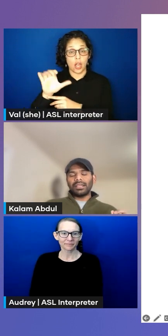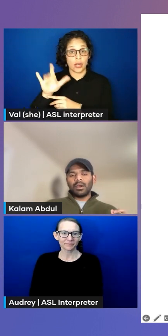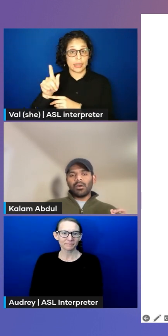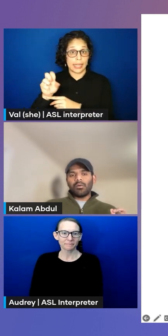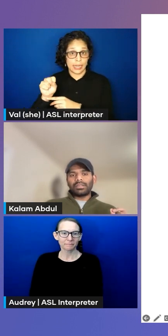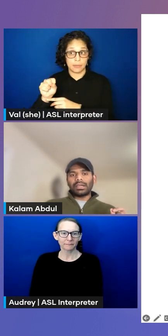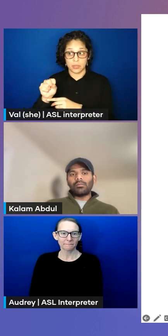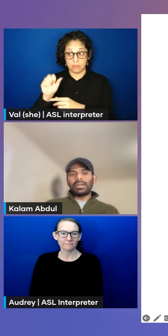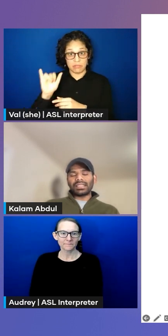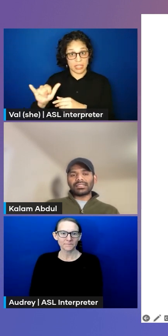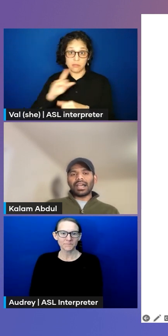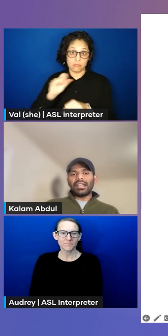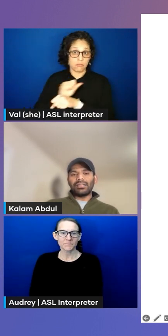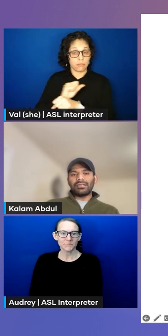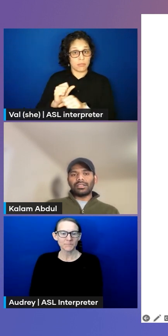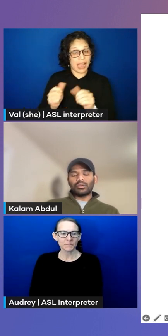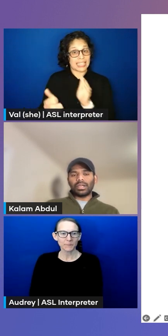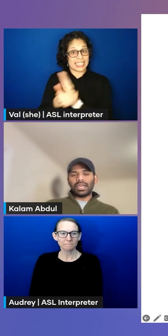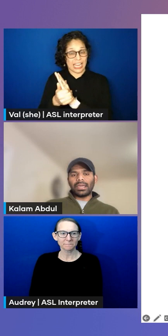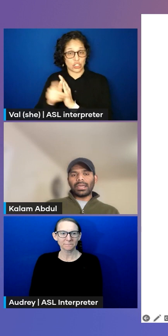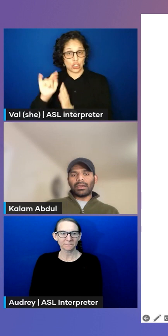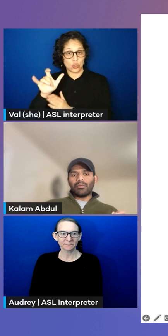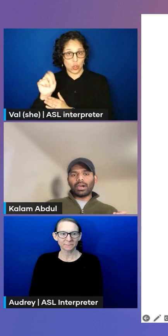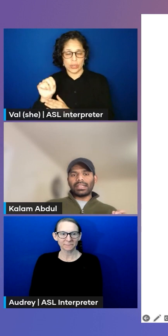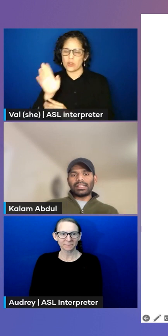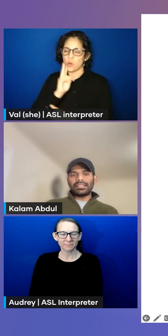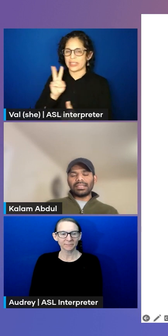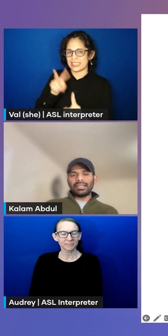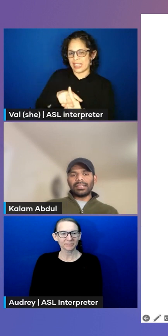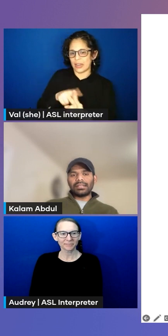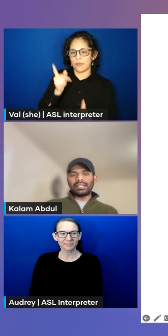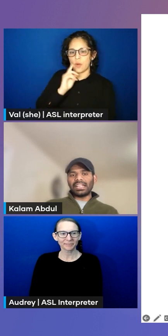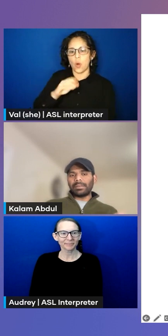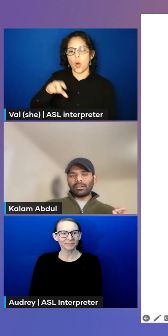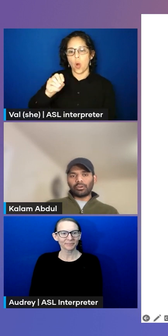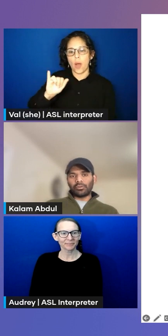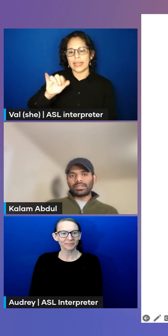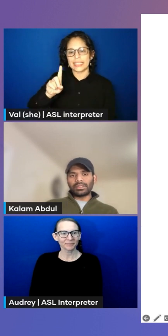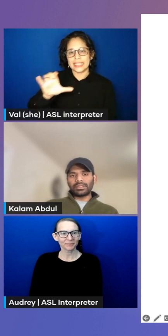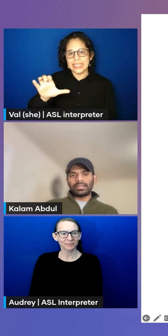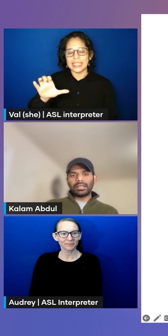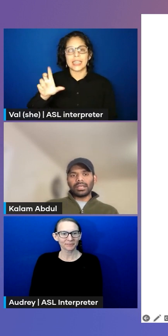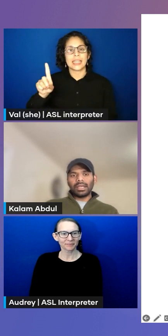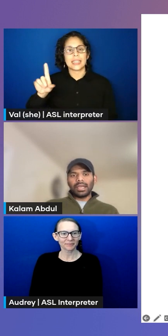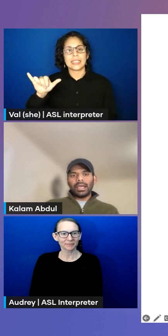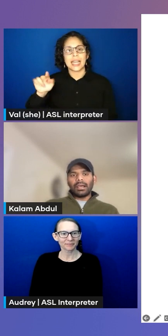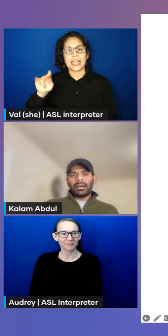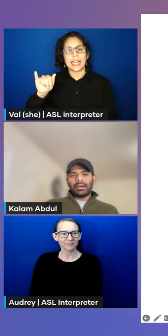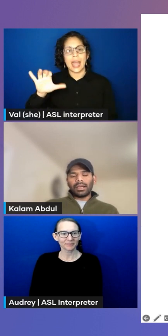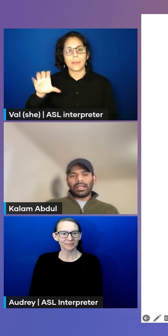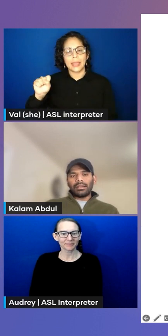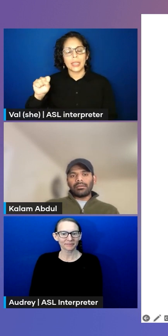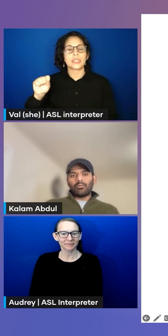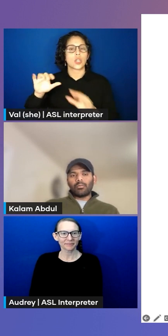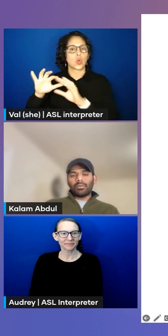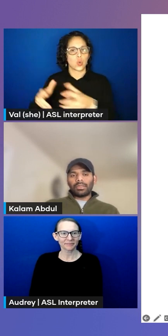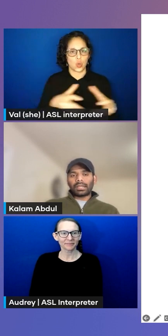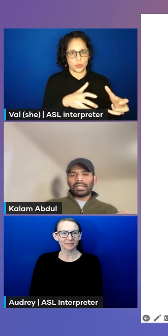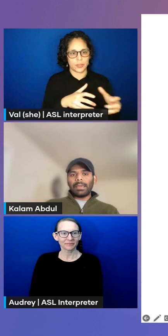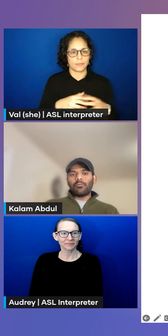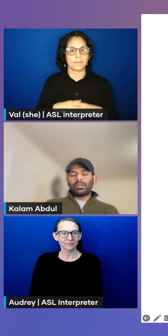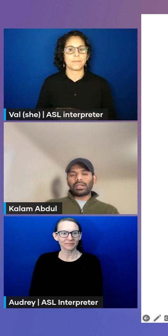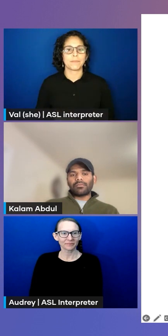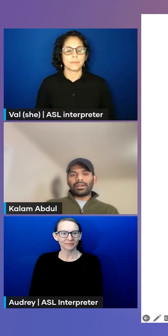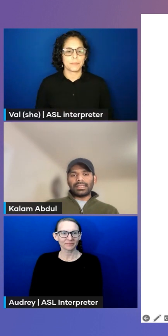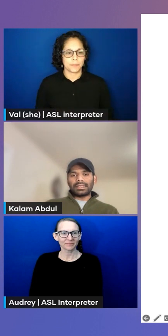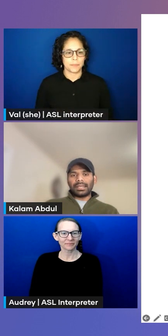right, they will be assigned to a OIDC dynamic groups. And the